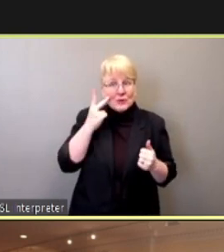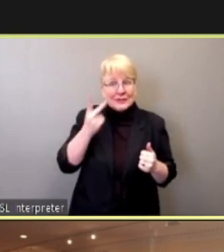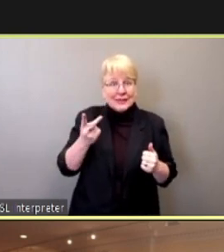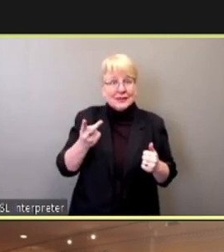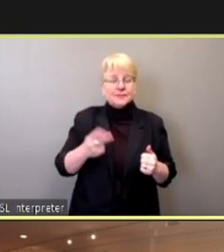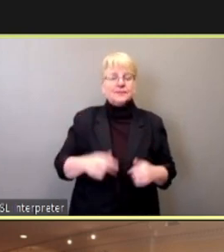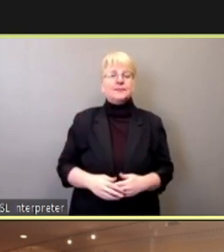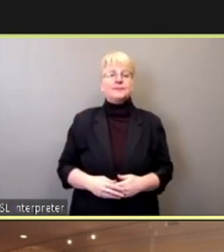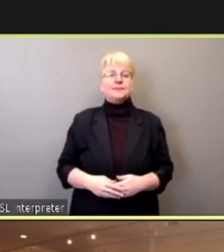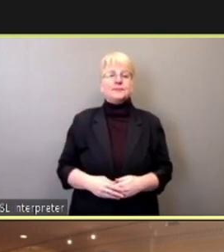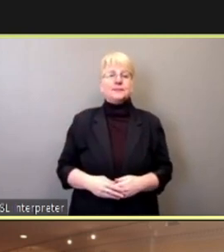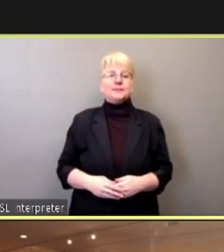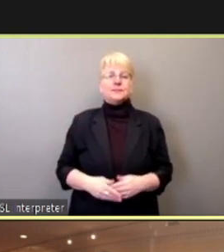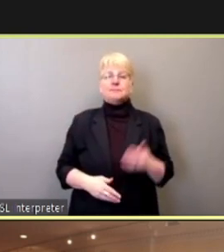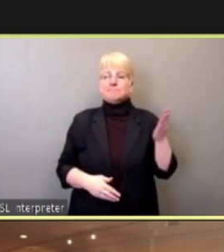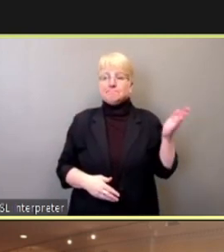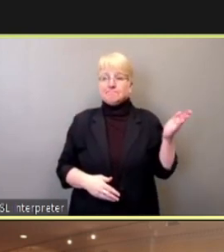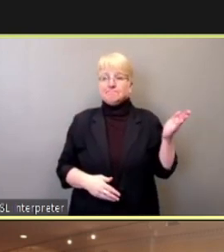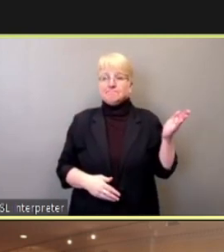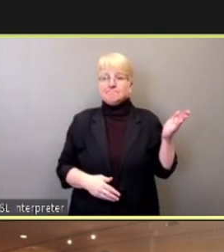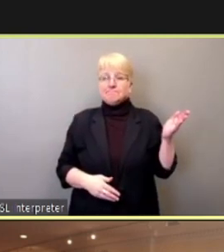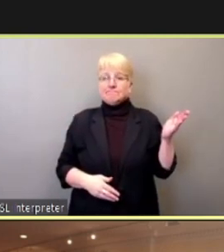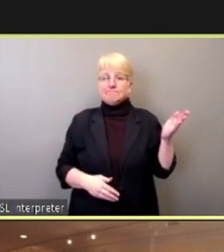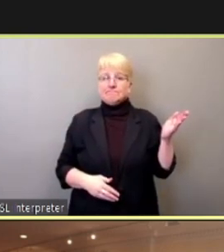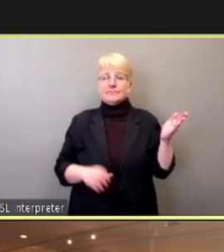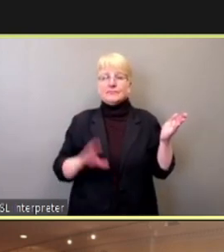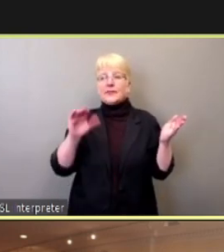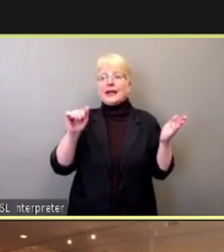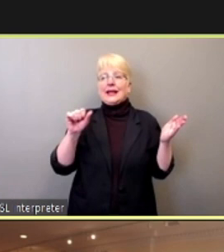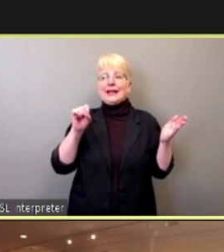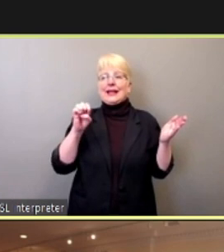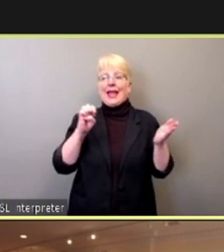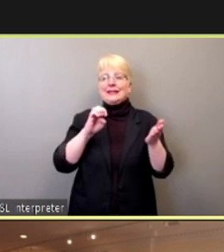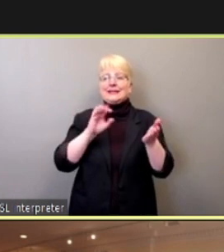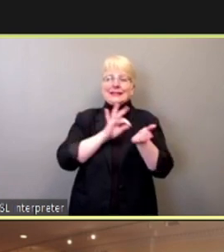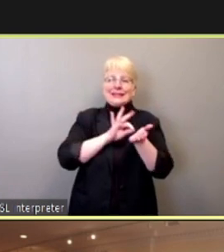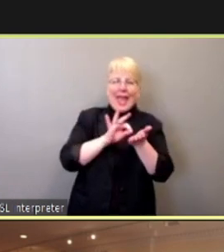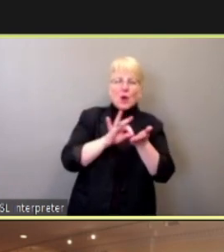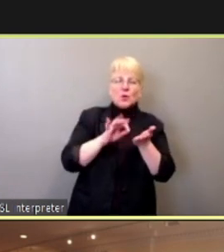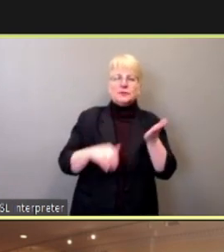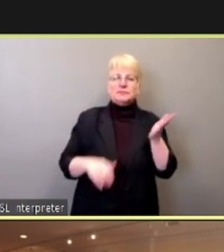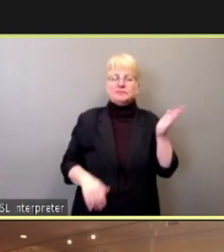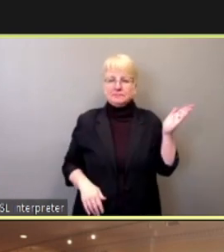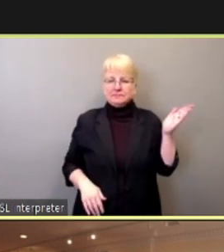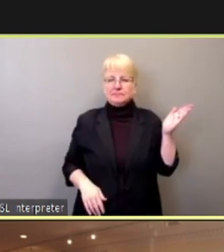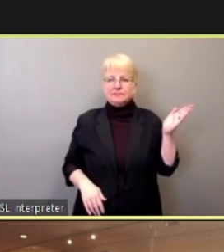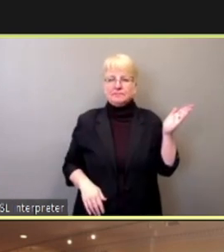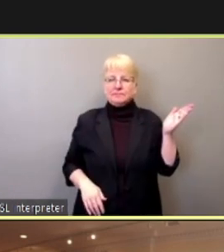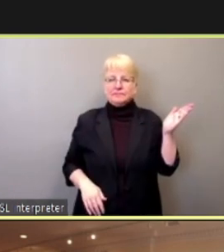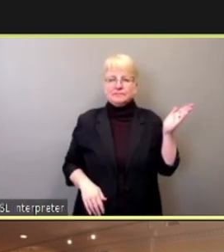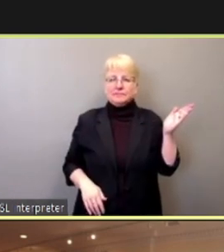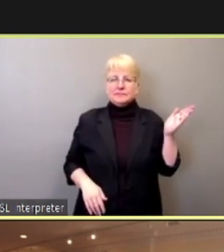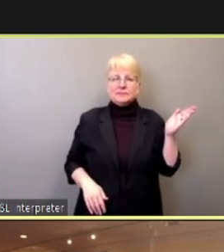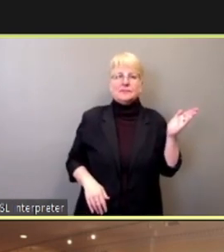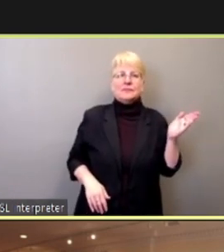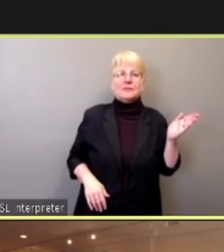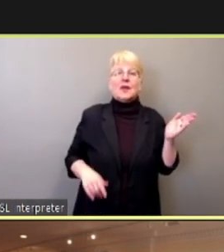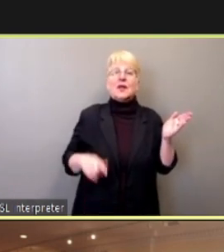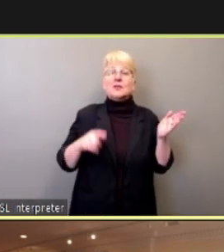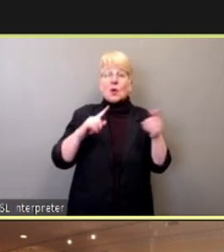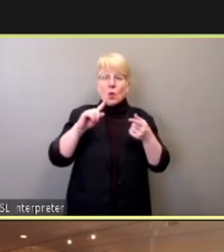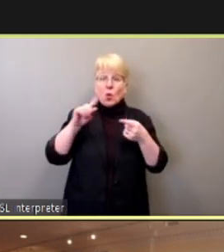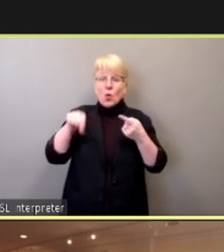This is just our case counts and the numbers we came up with to rank people red, yellow, and